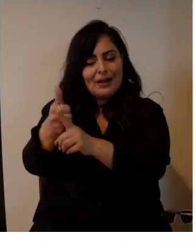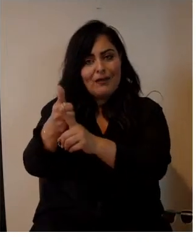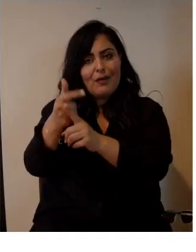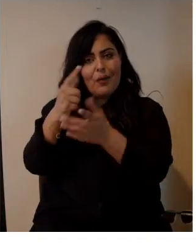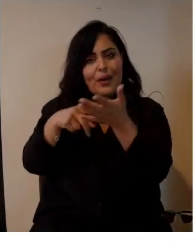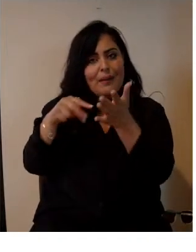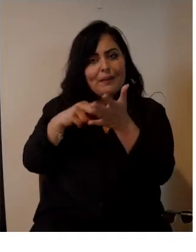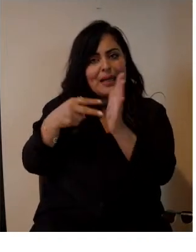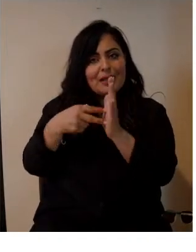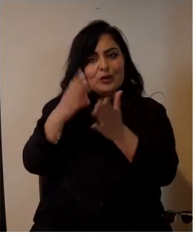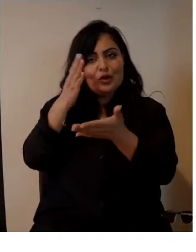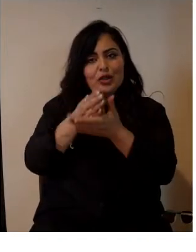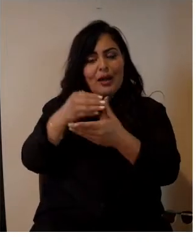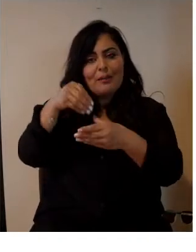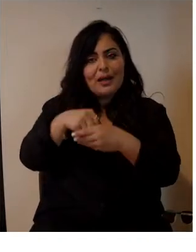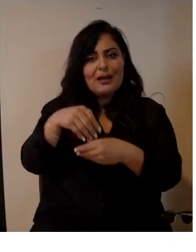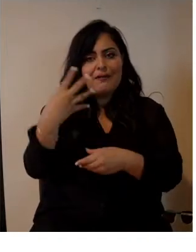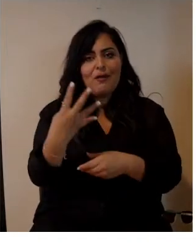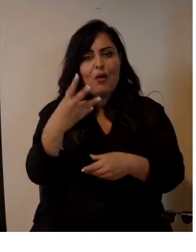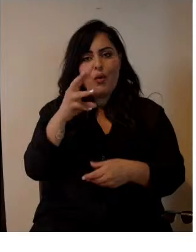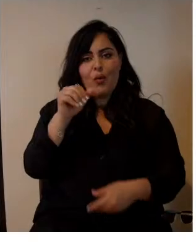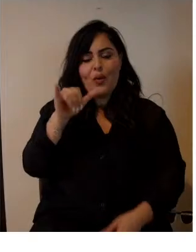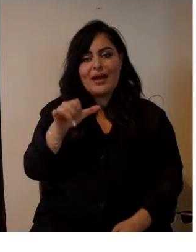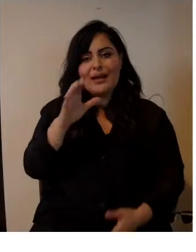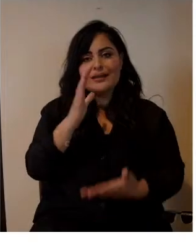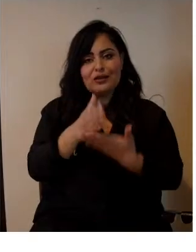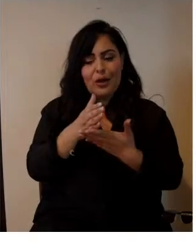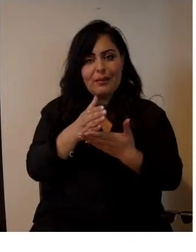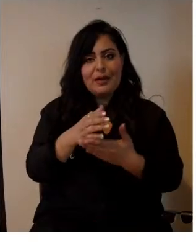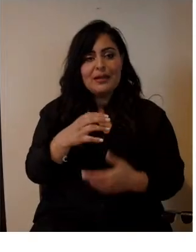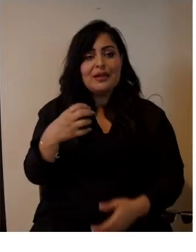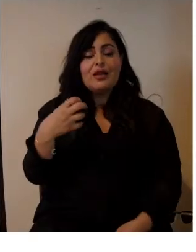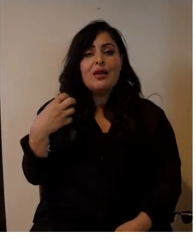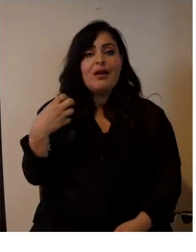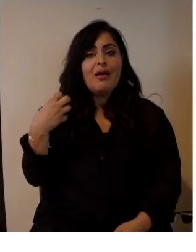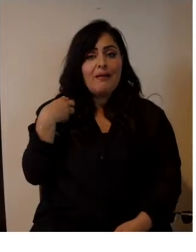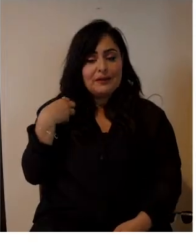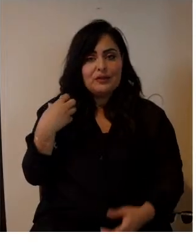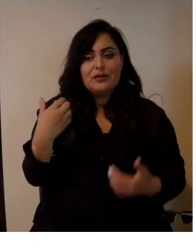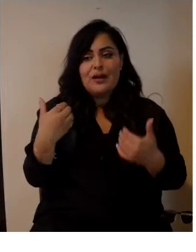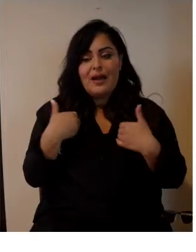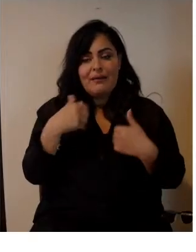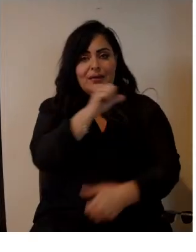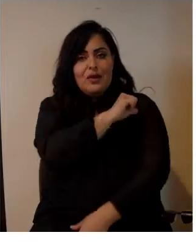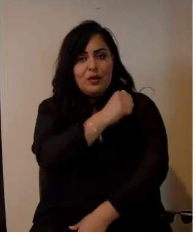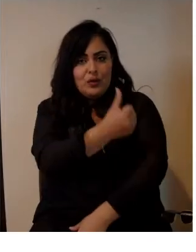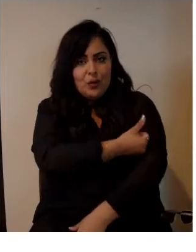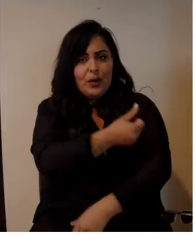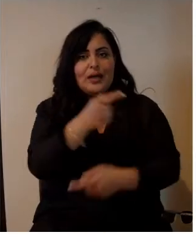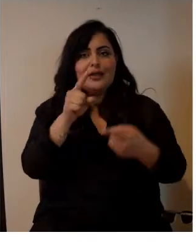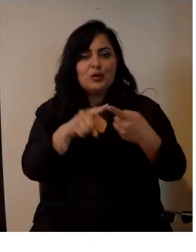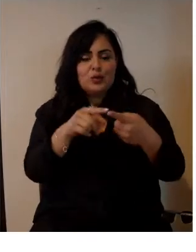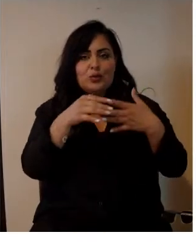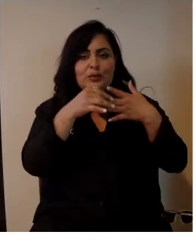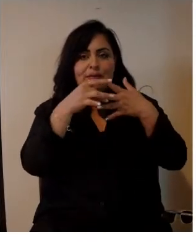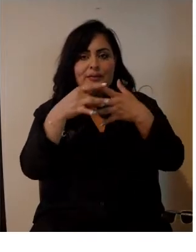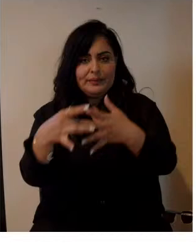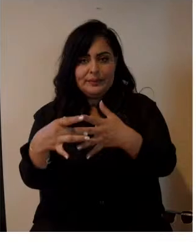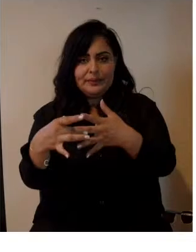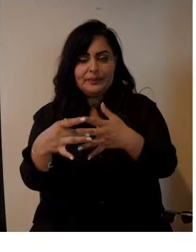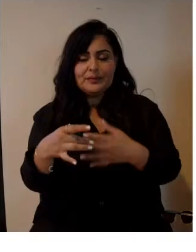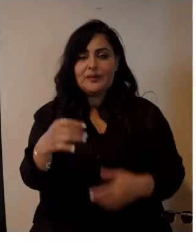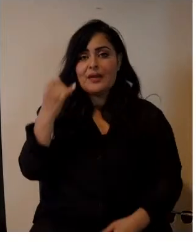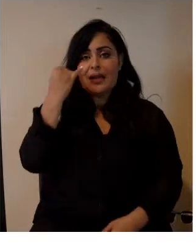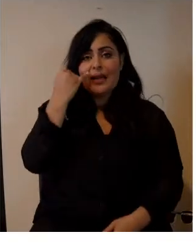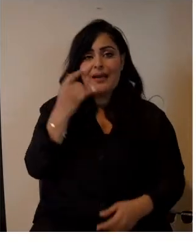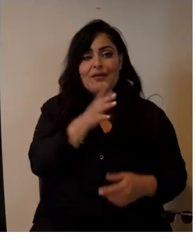at a four-way stop, and that the officer has the absolute authority for the movement. So if you are venturing